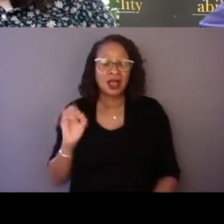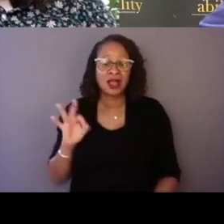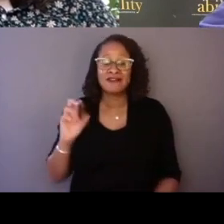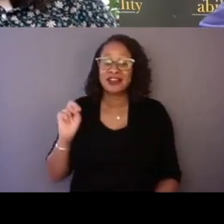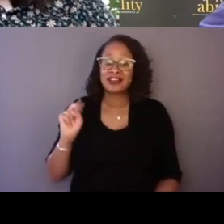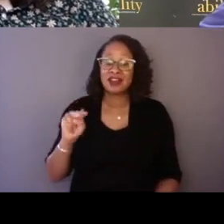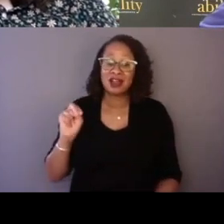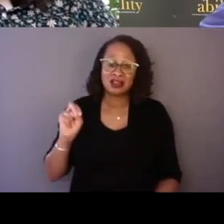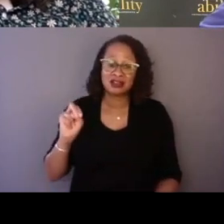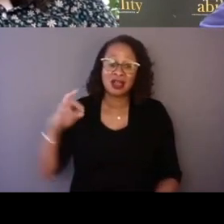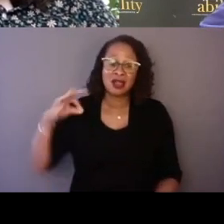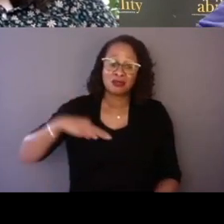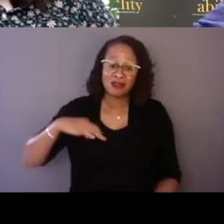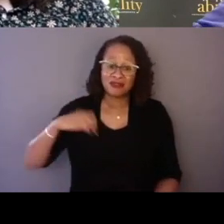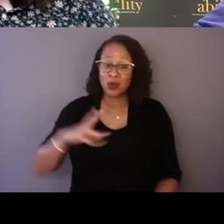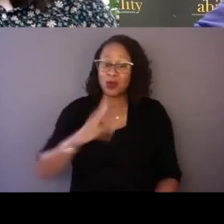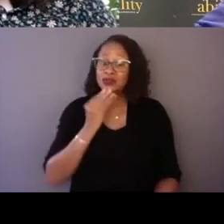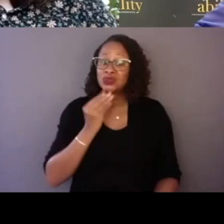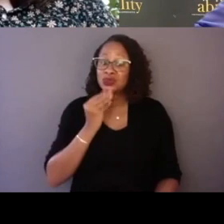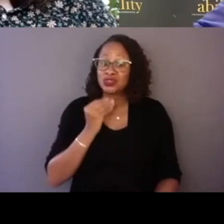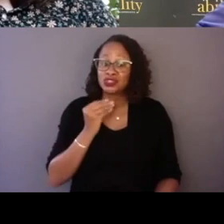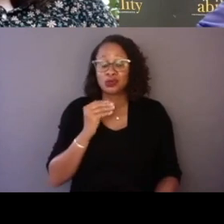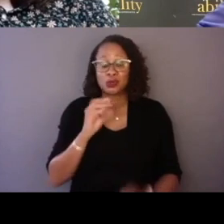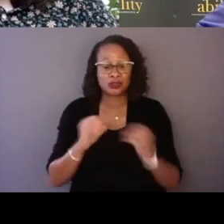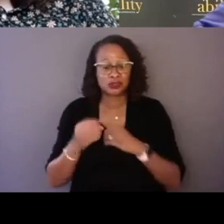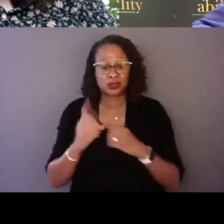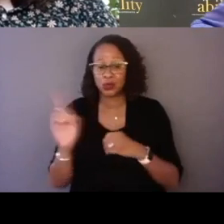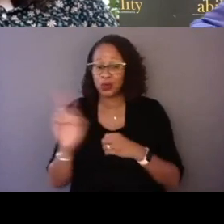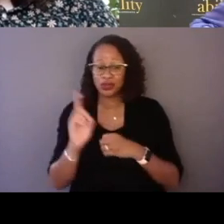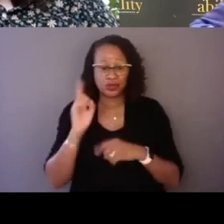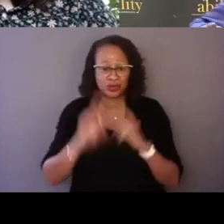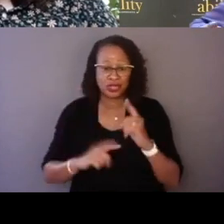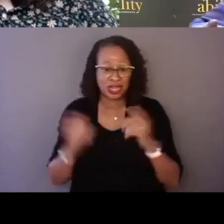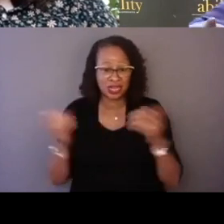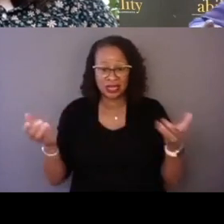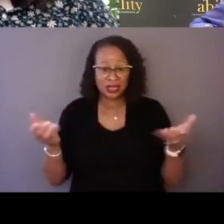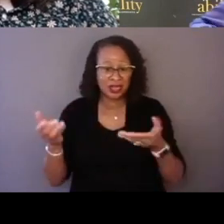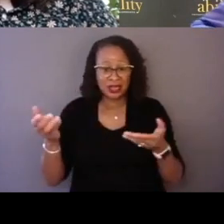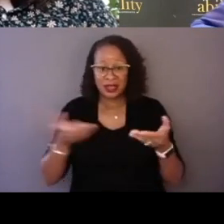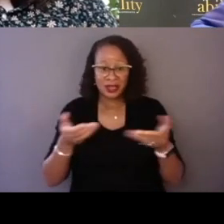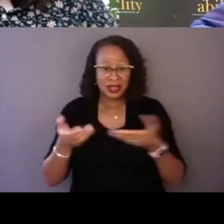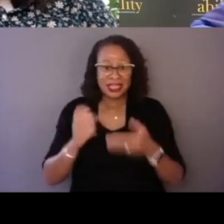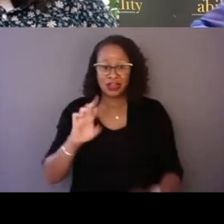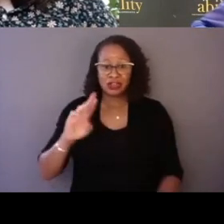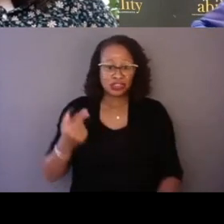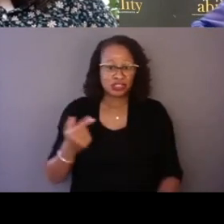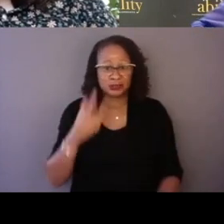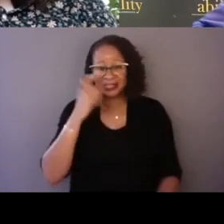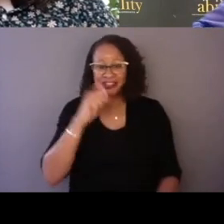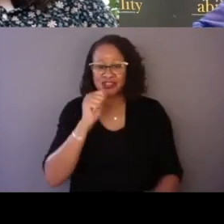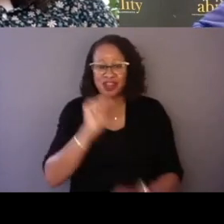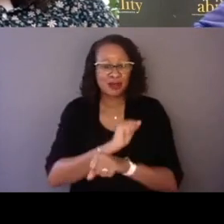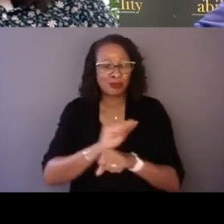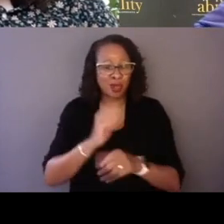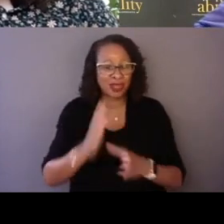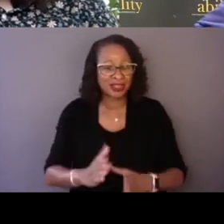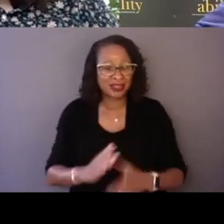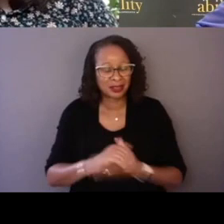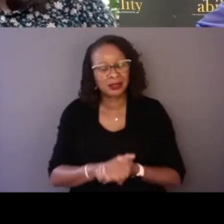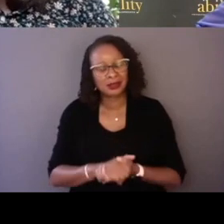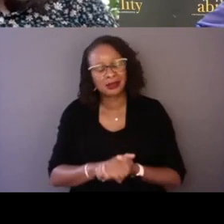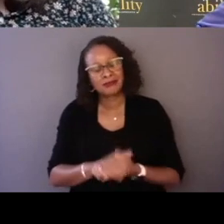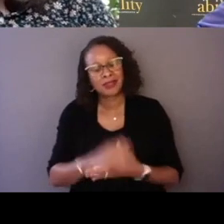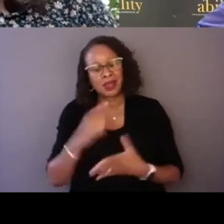Jewish organization where, like, you're not even going to be able to bring together an ERG because you're not an employee, right? What are